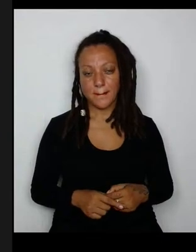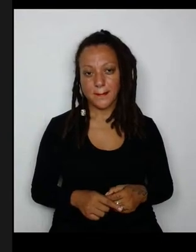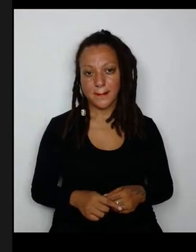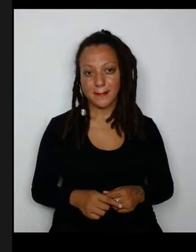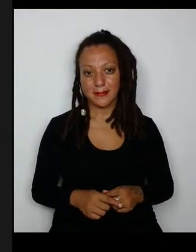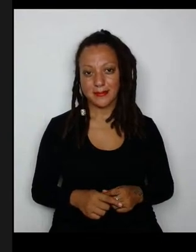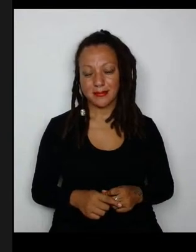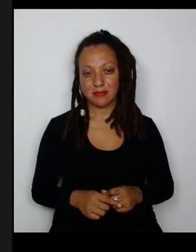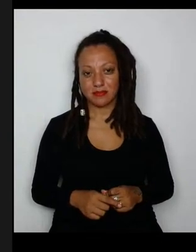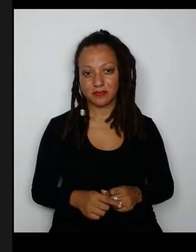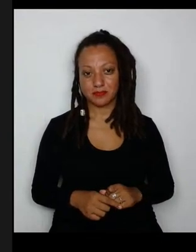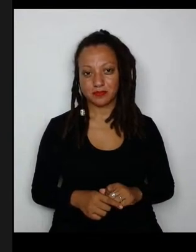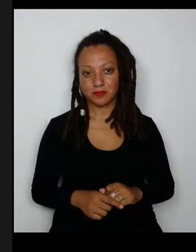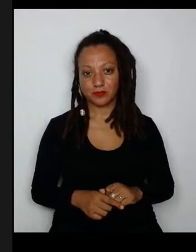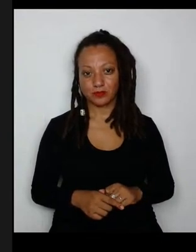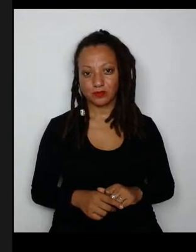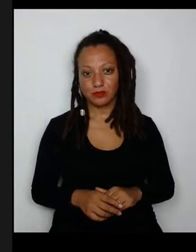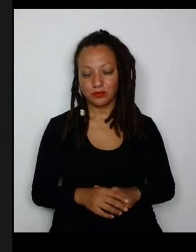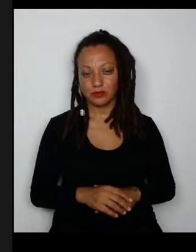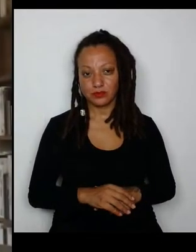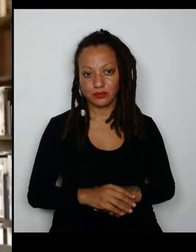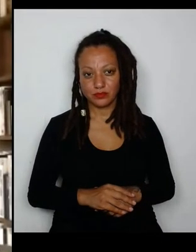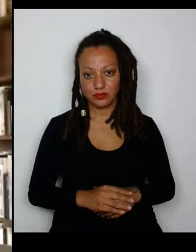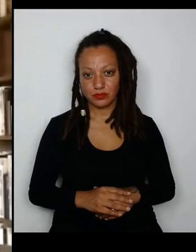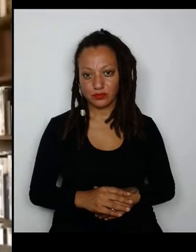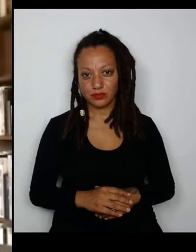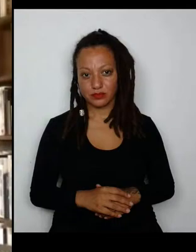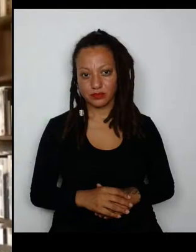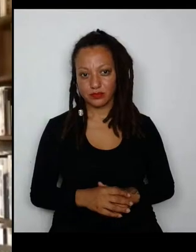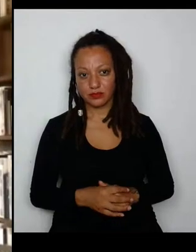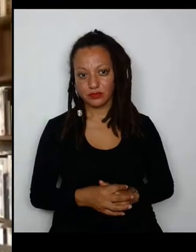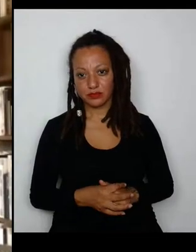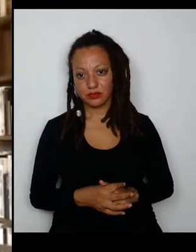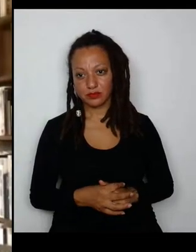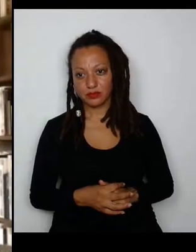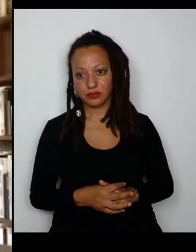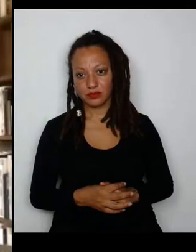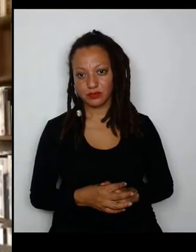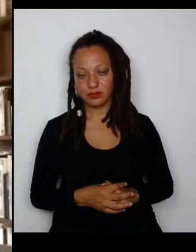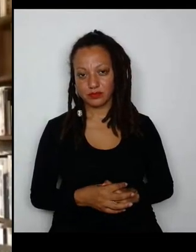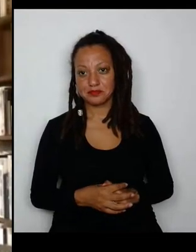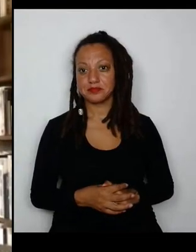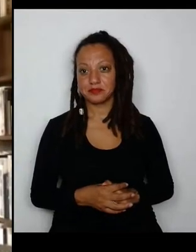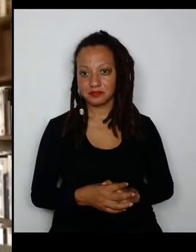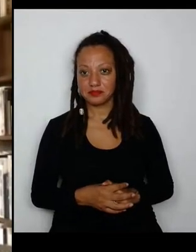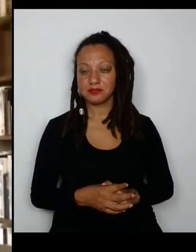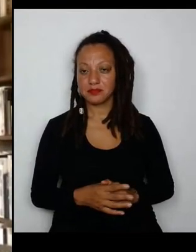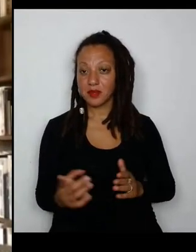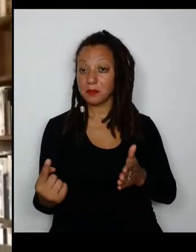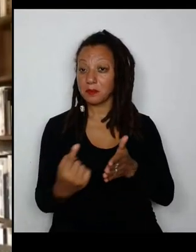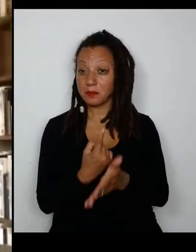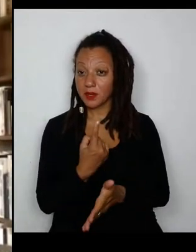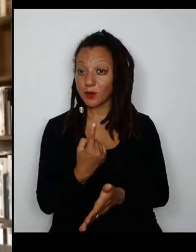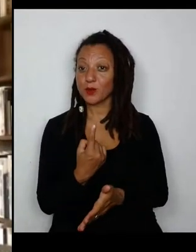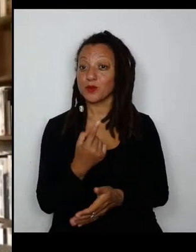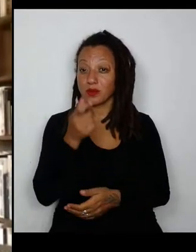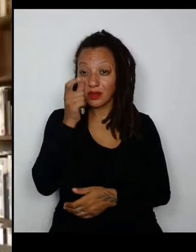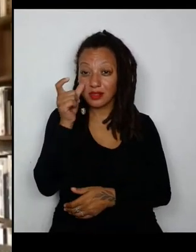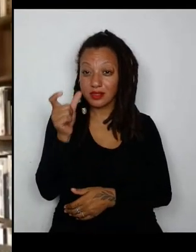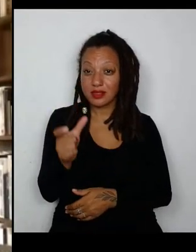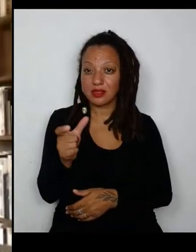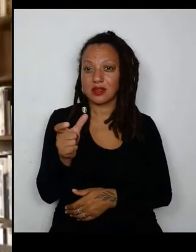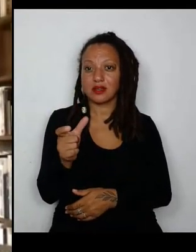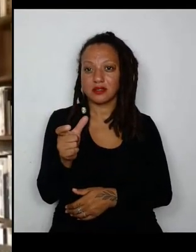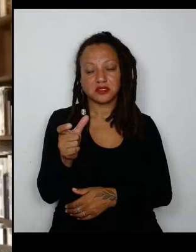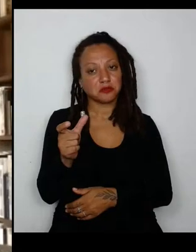this is a really great and interesting question i'm not sure i can do it justice in a quick